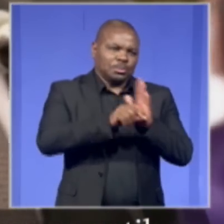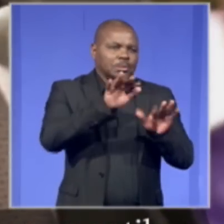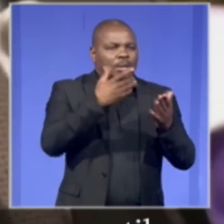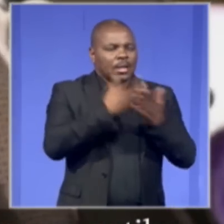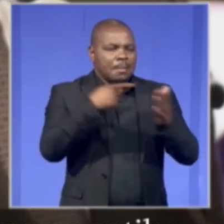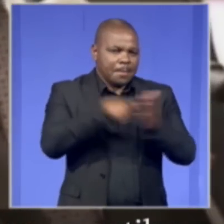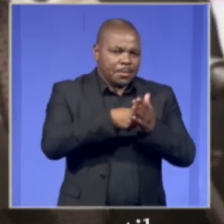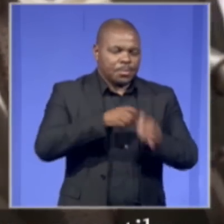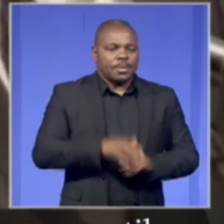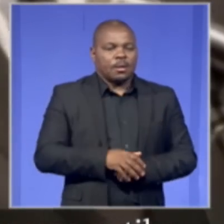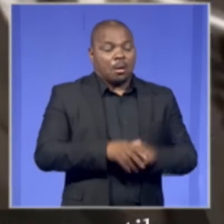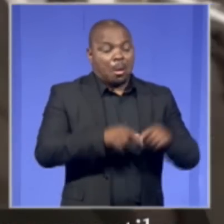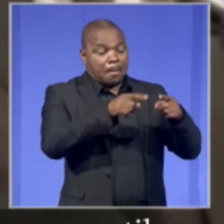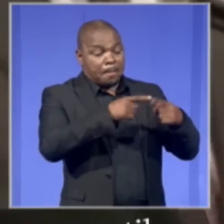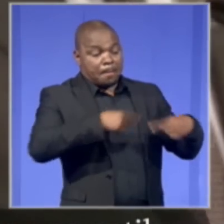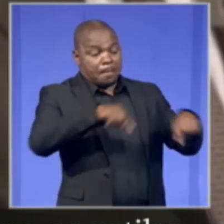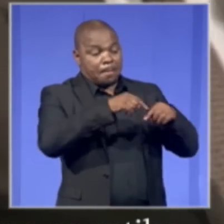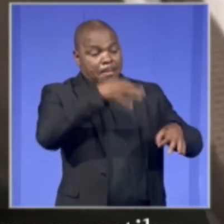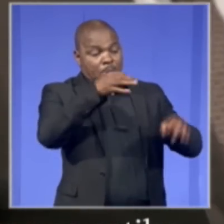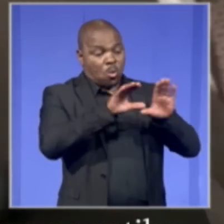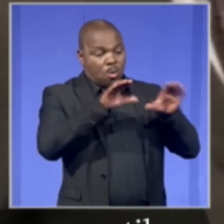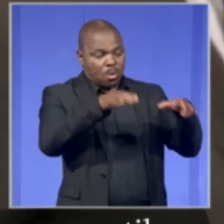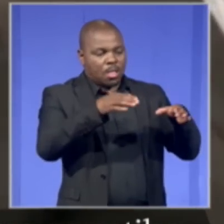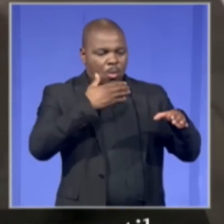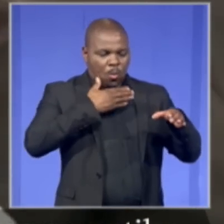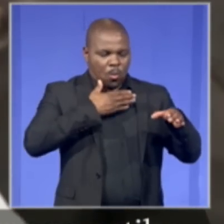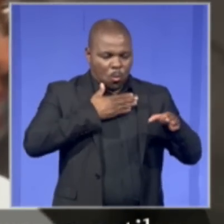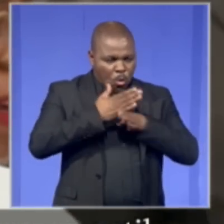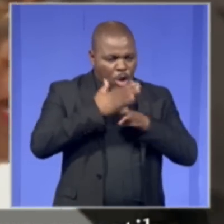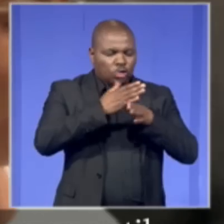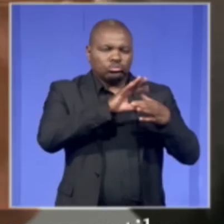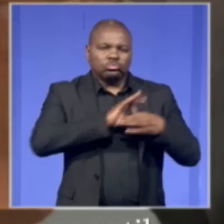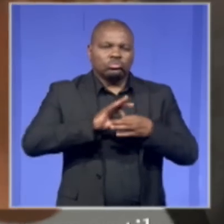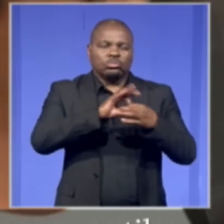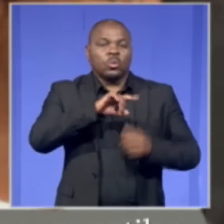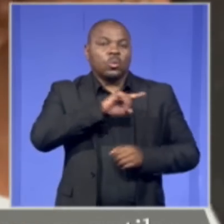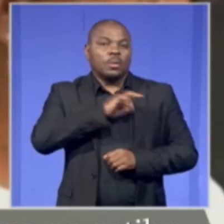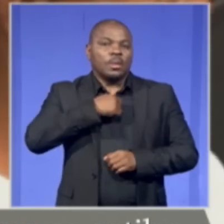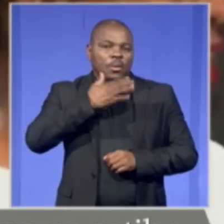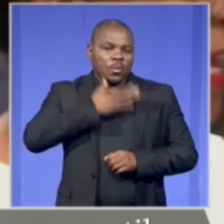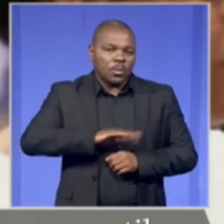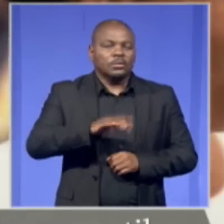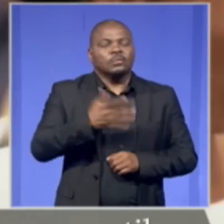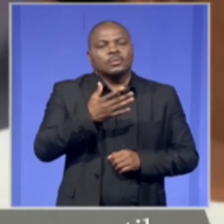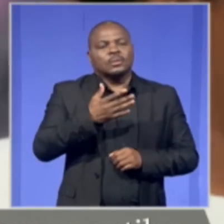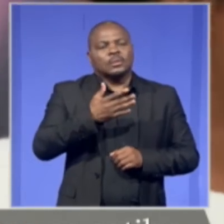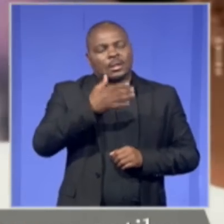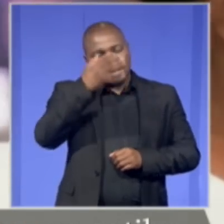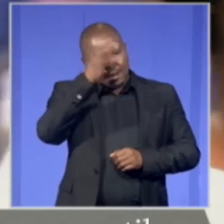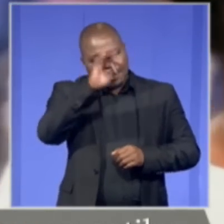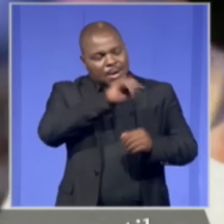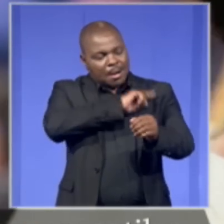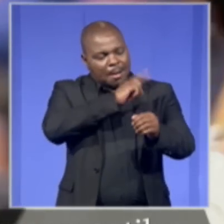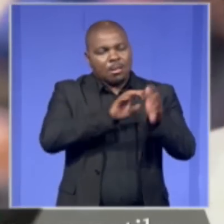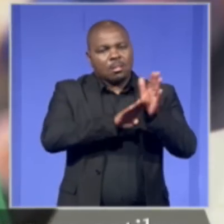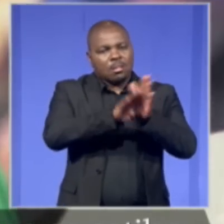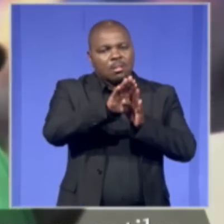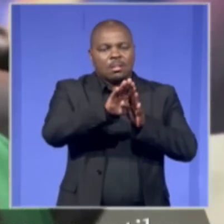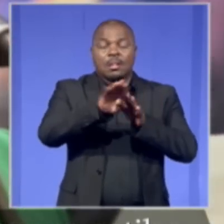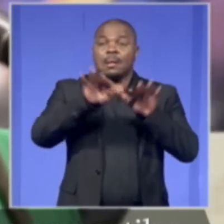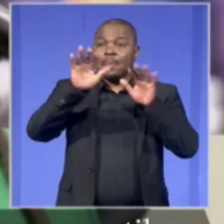working to strengthen the capacity of the state and to deliver services to our people.